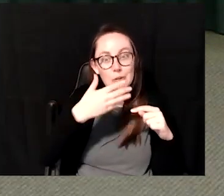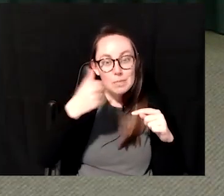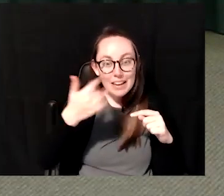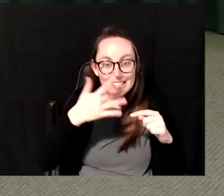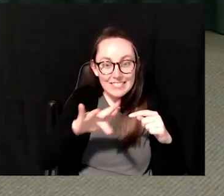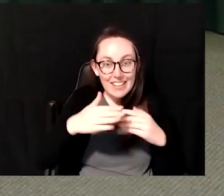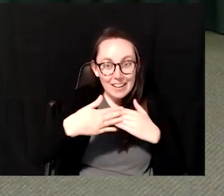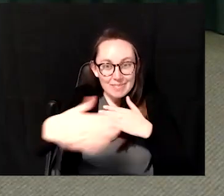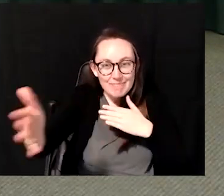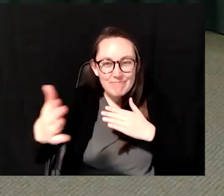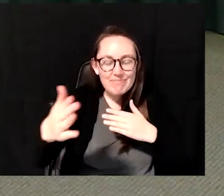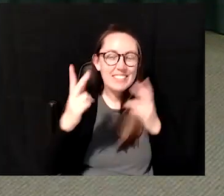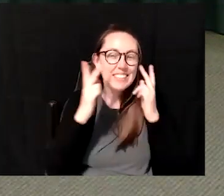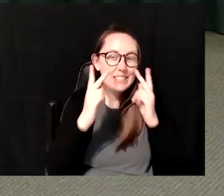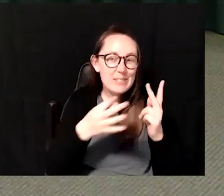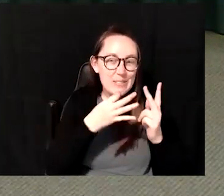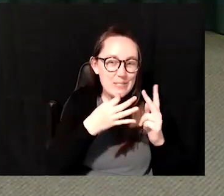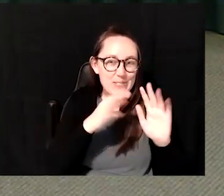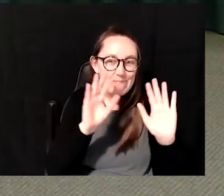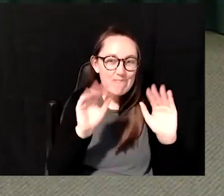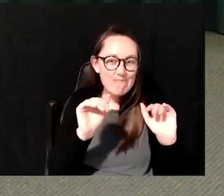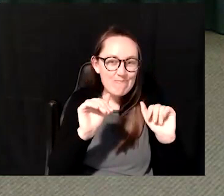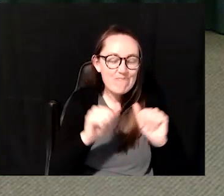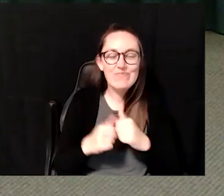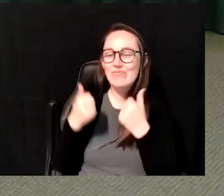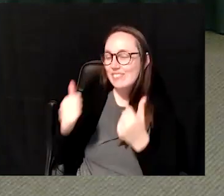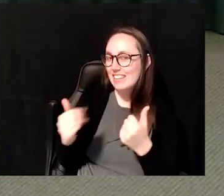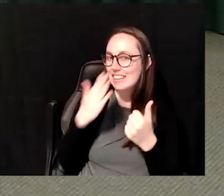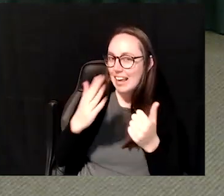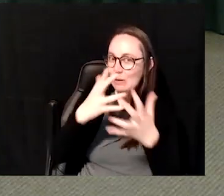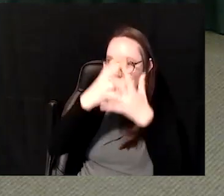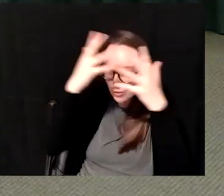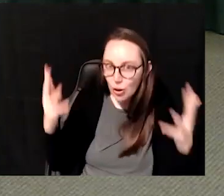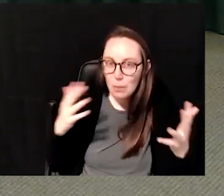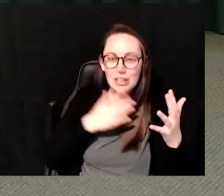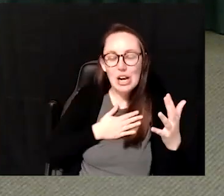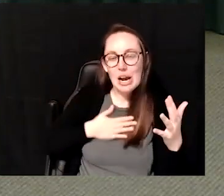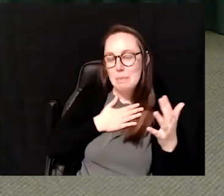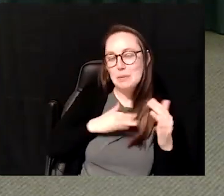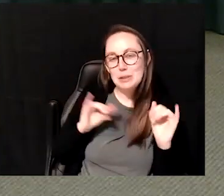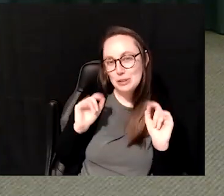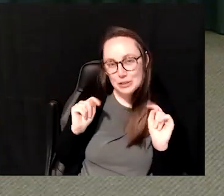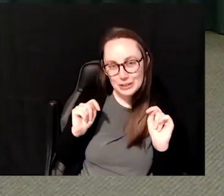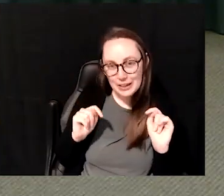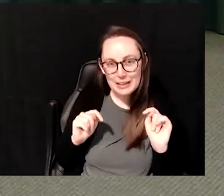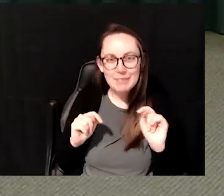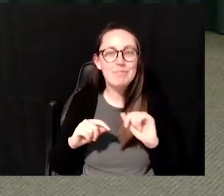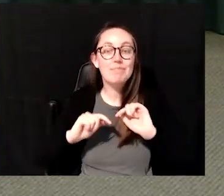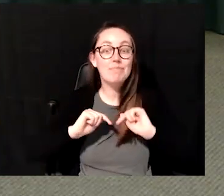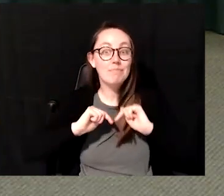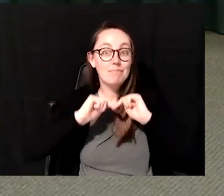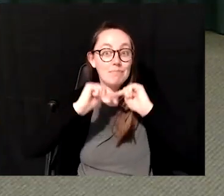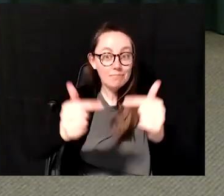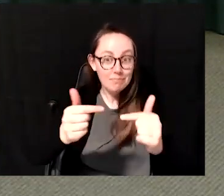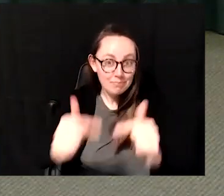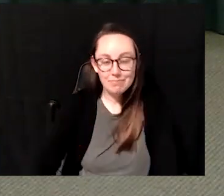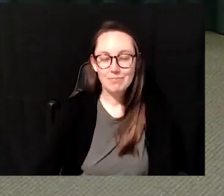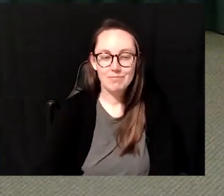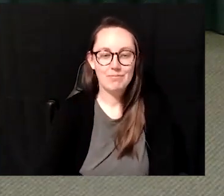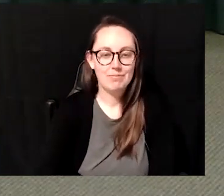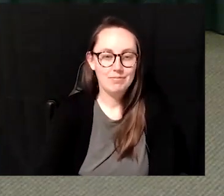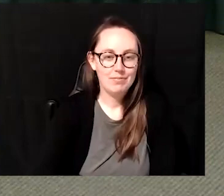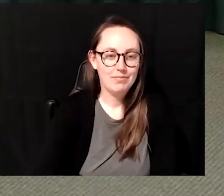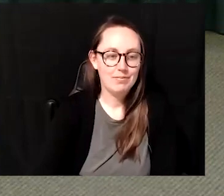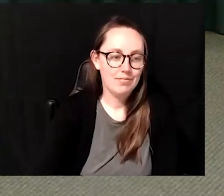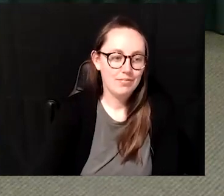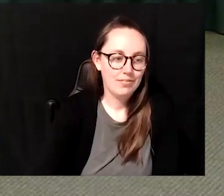moves forward we'll see you soon thank you so much really appreciate it absolutely thank you uh okay so